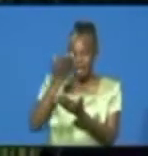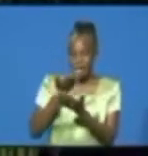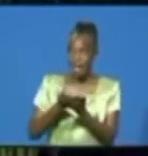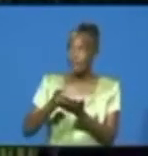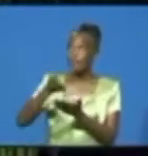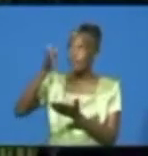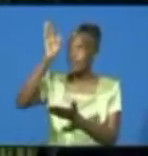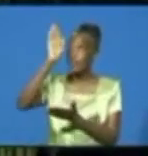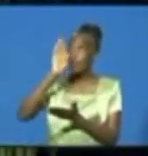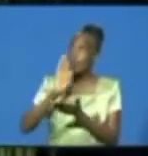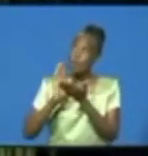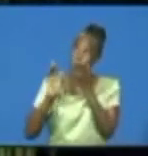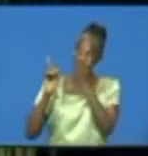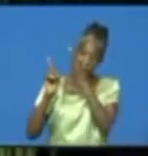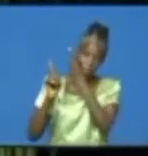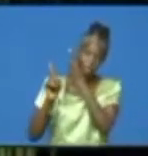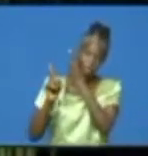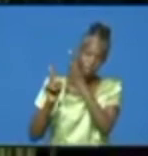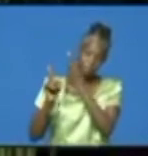obey?